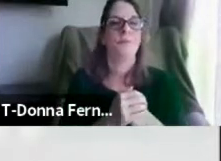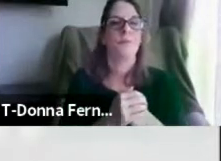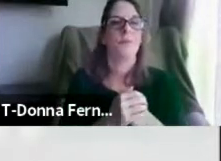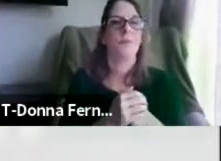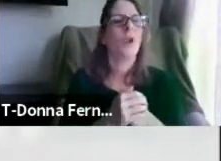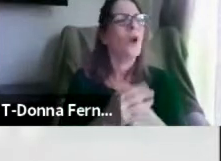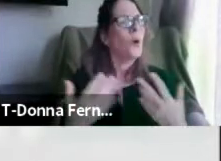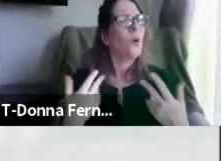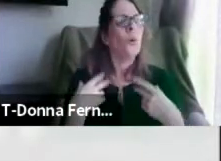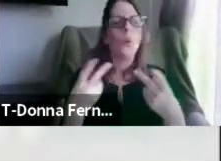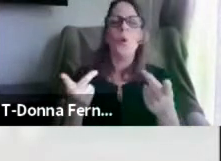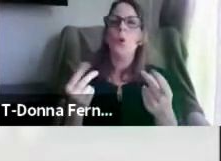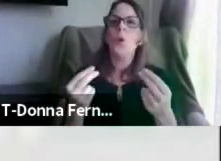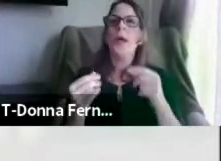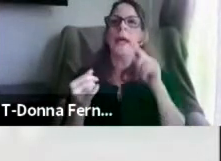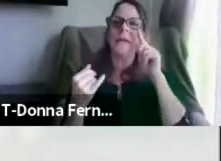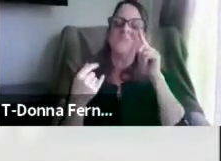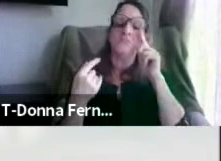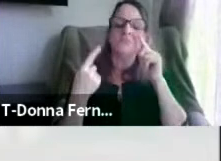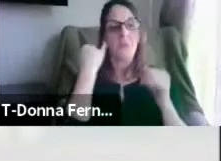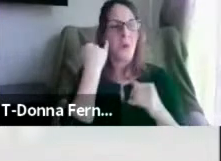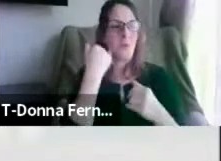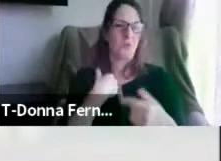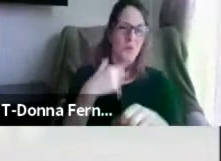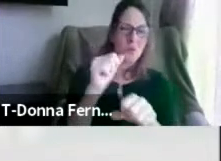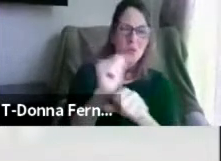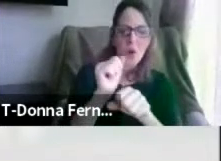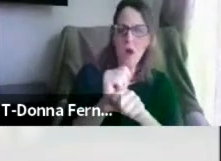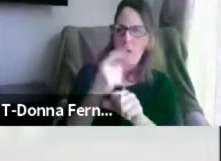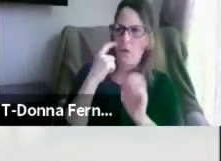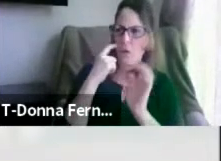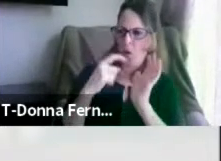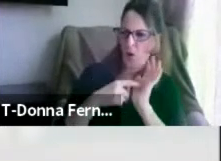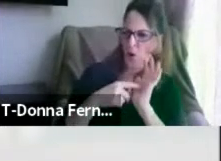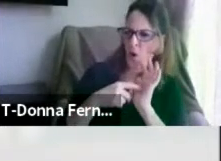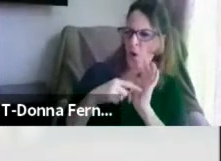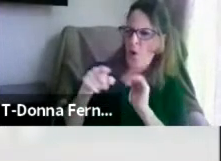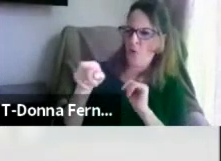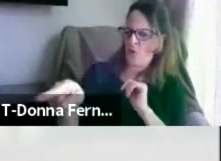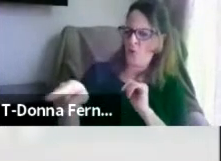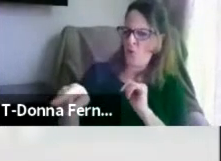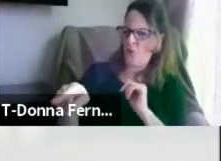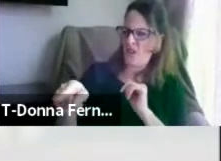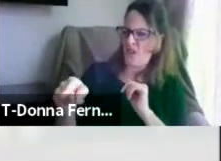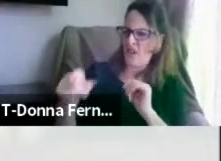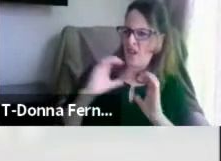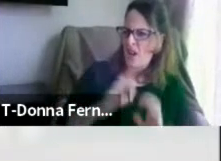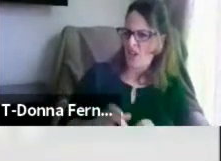So what do we do if we're working and we notice that a guest is starting to show symptoms?